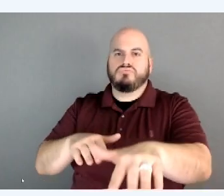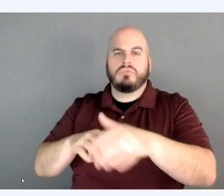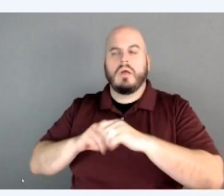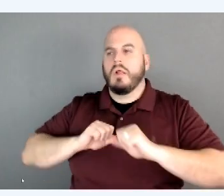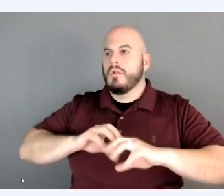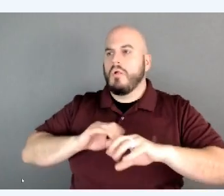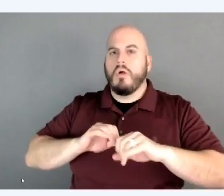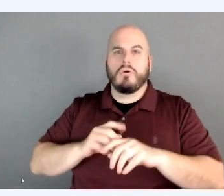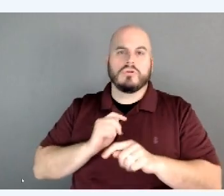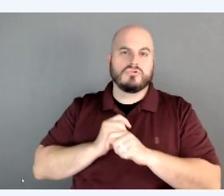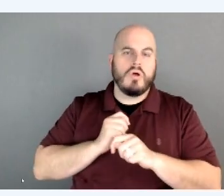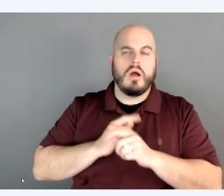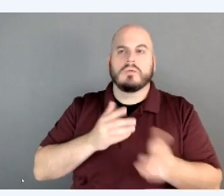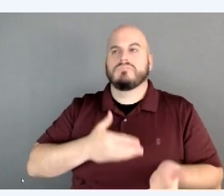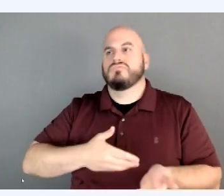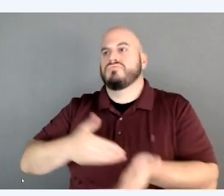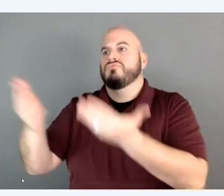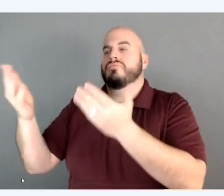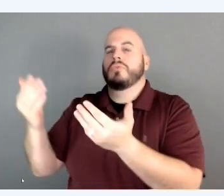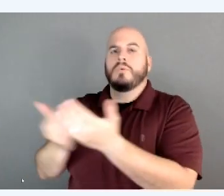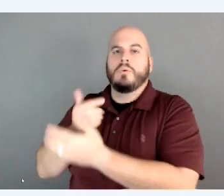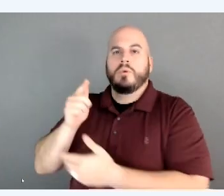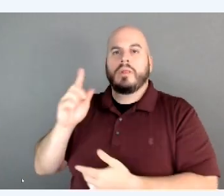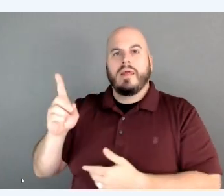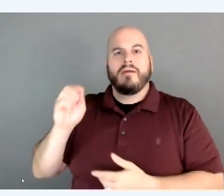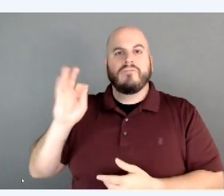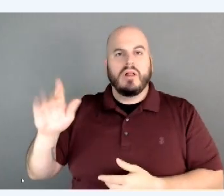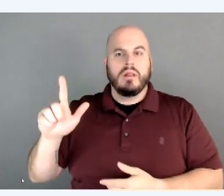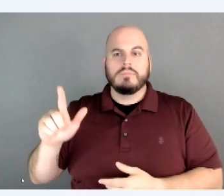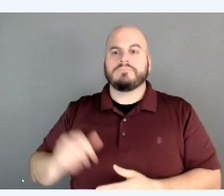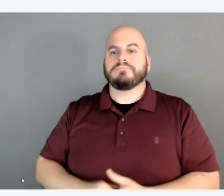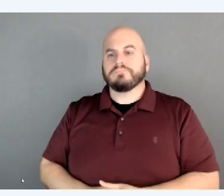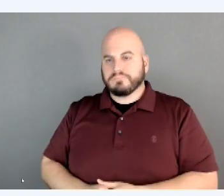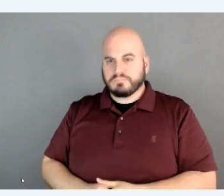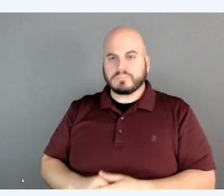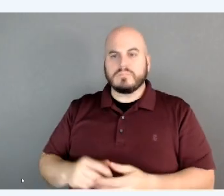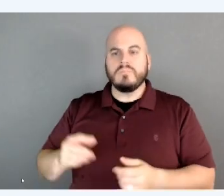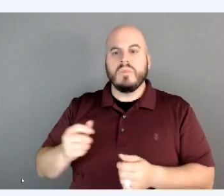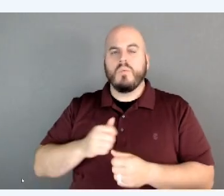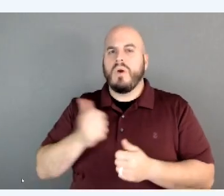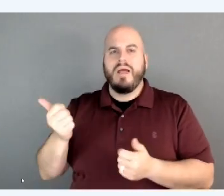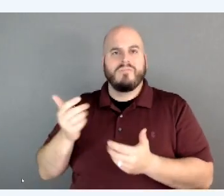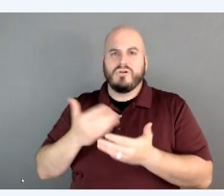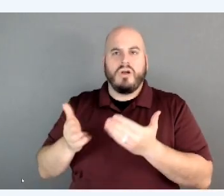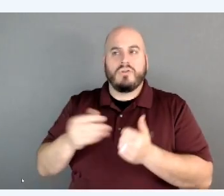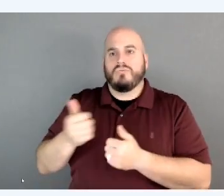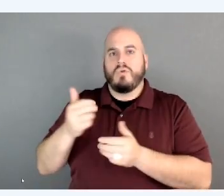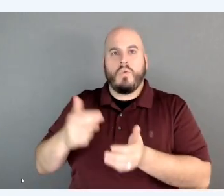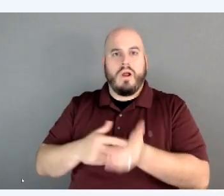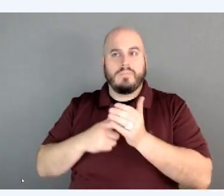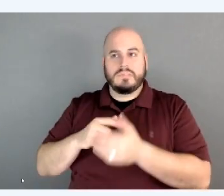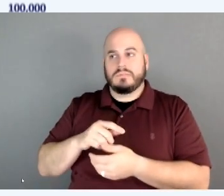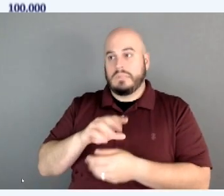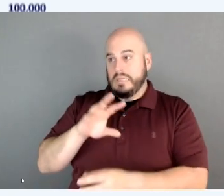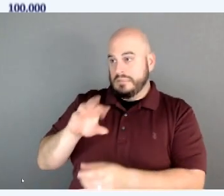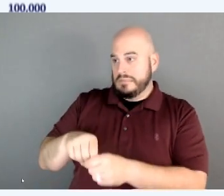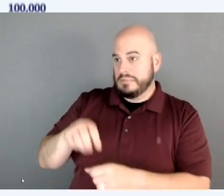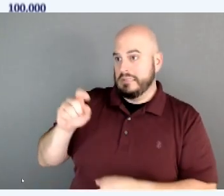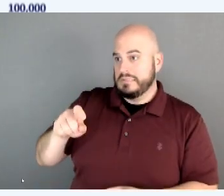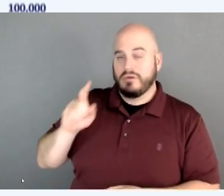haul the waste to the new landfill, and then any other permit requirements that are necessary on the